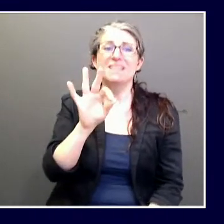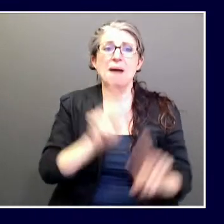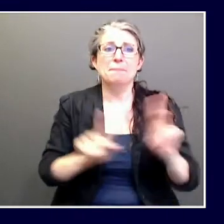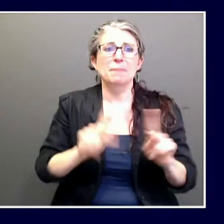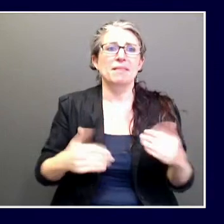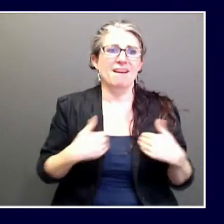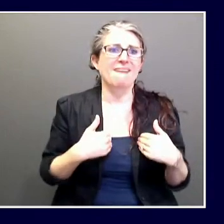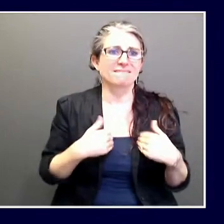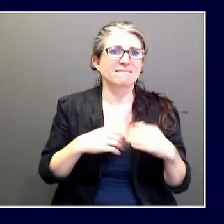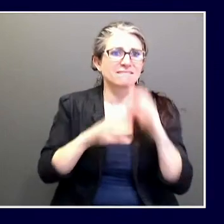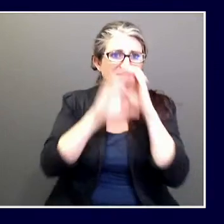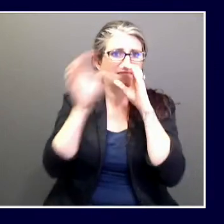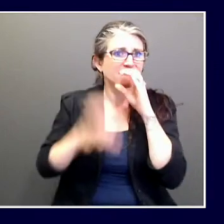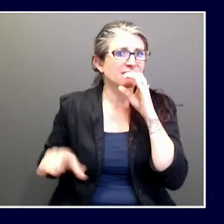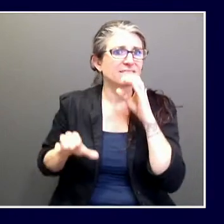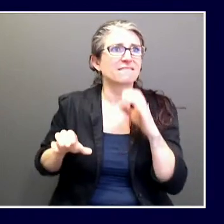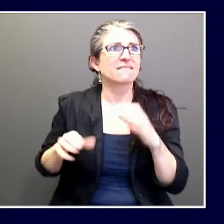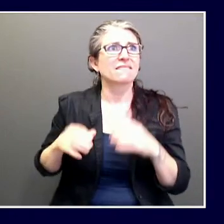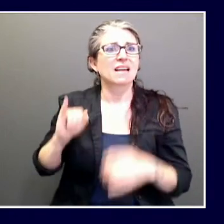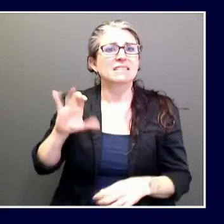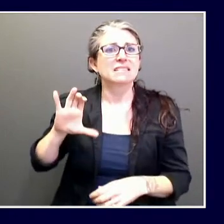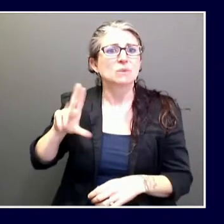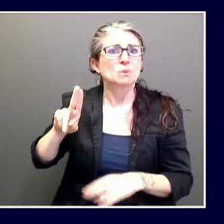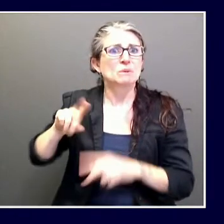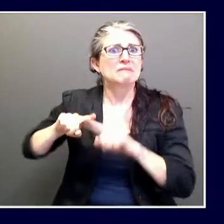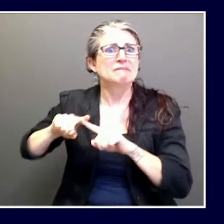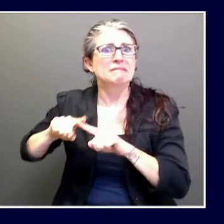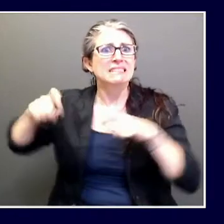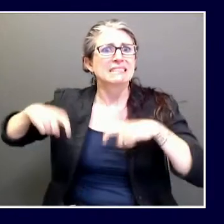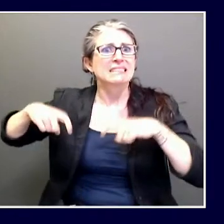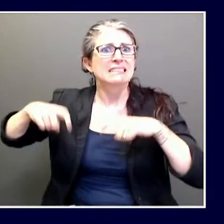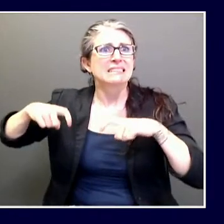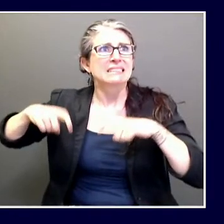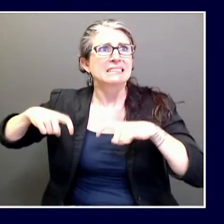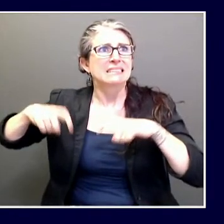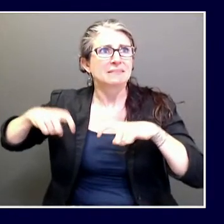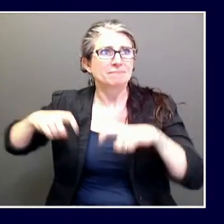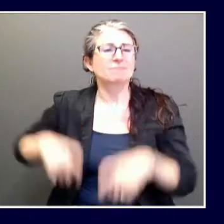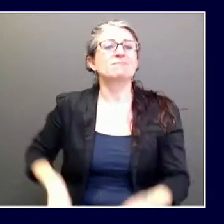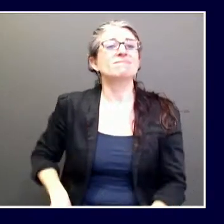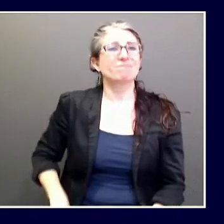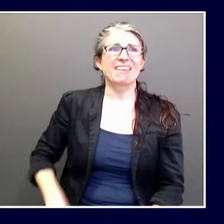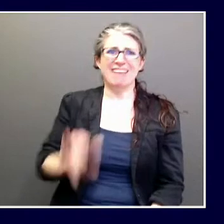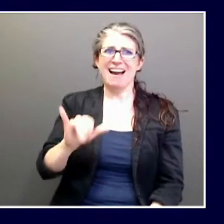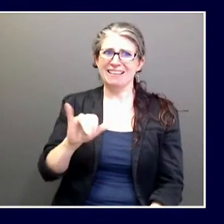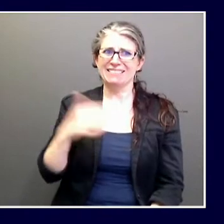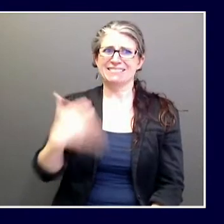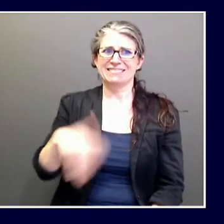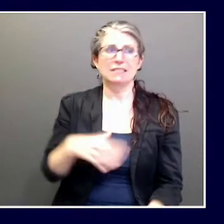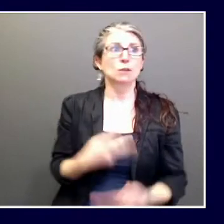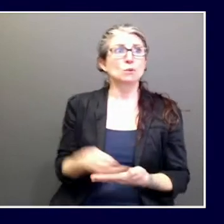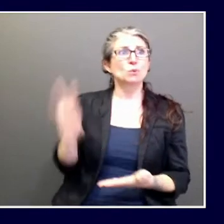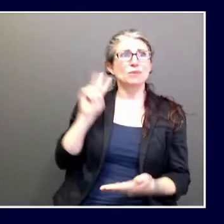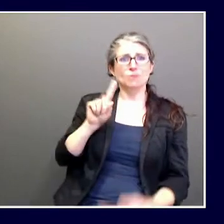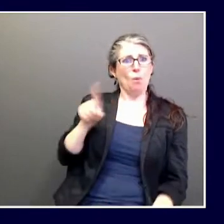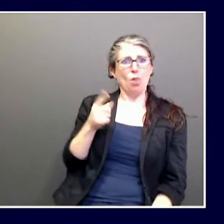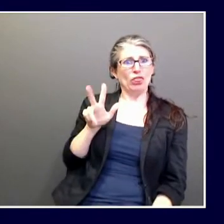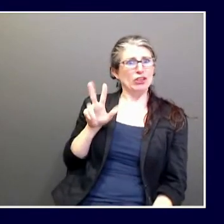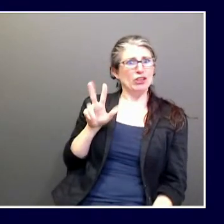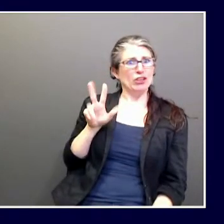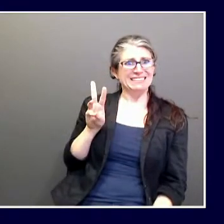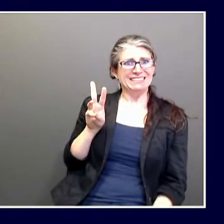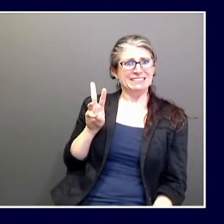a sad and unfortunate new high point. 2 weeks ago, there were 36 people who are on a